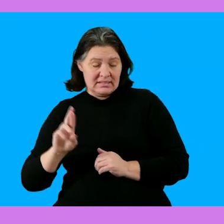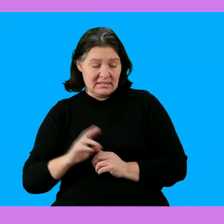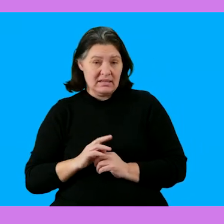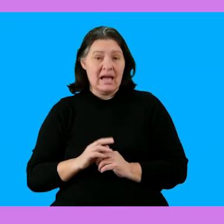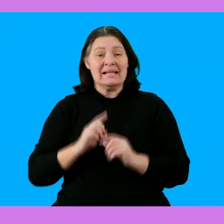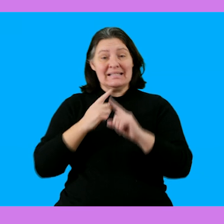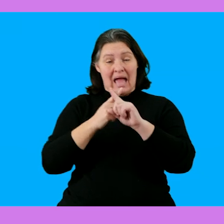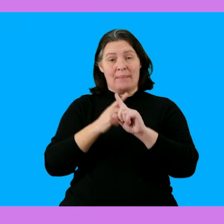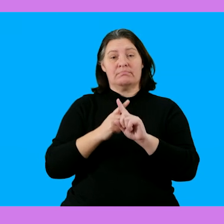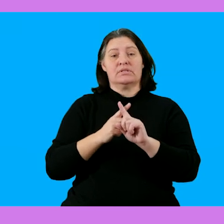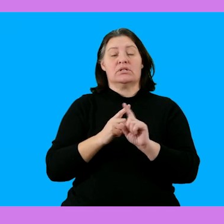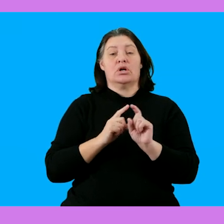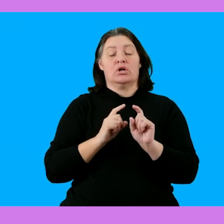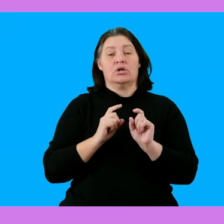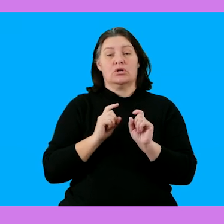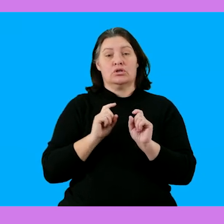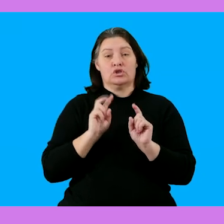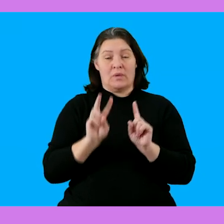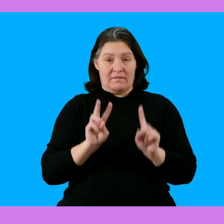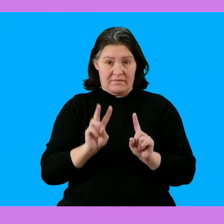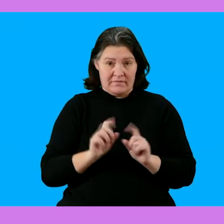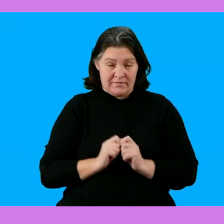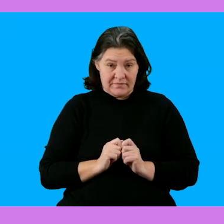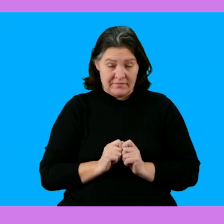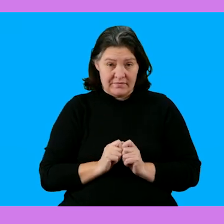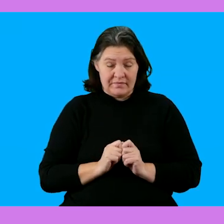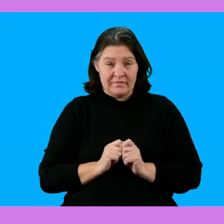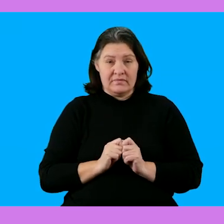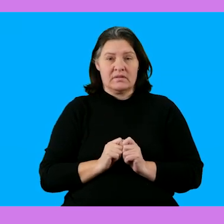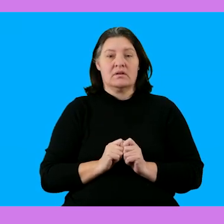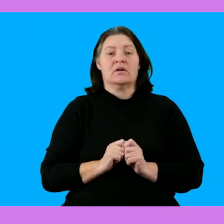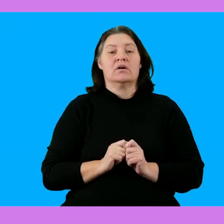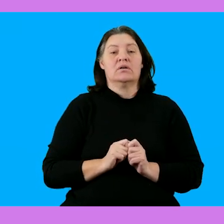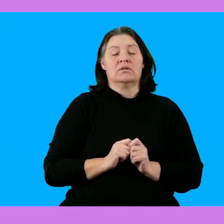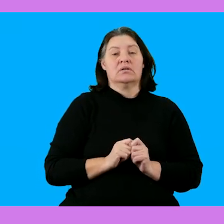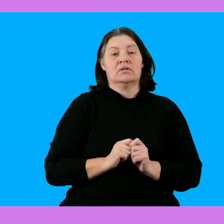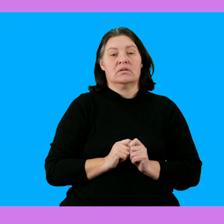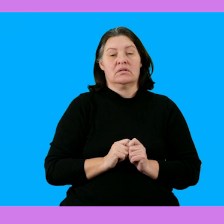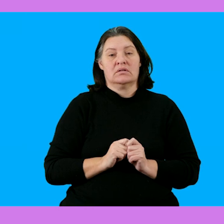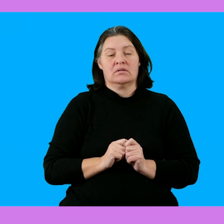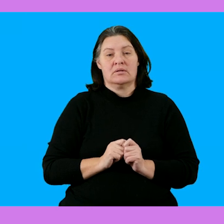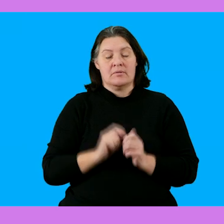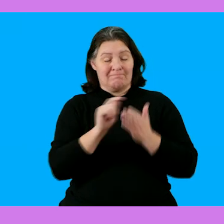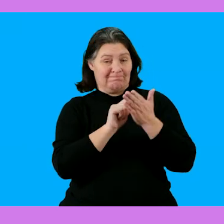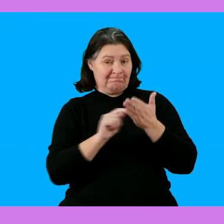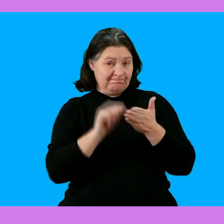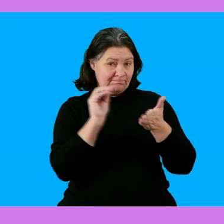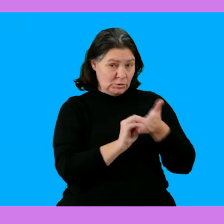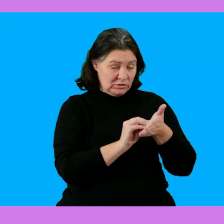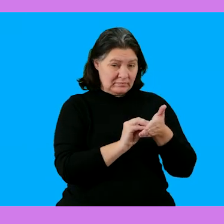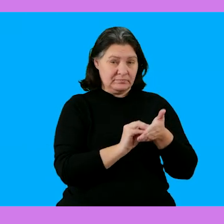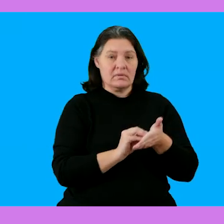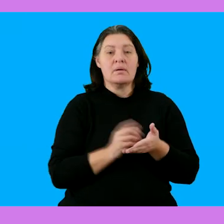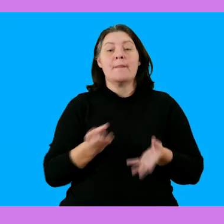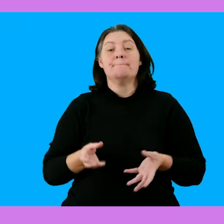2,850 Rand multiply by 12. Okay, so let's do that. 2,850 multiply